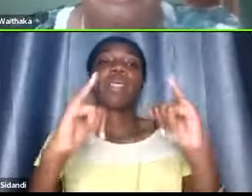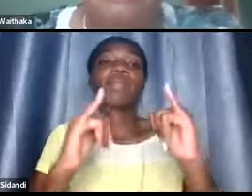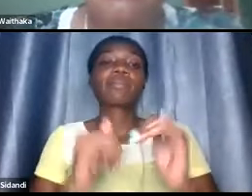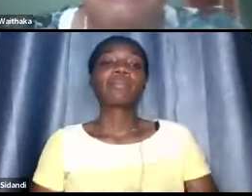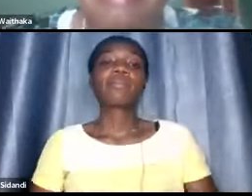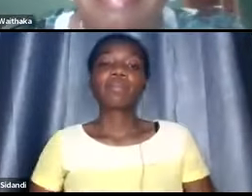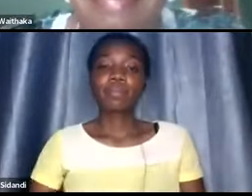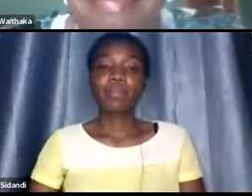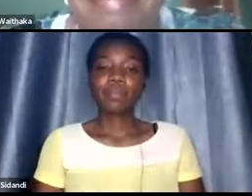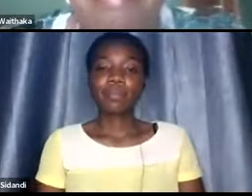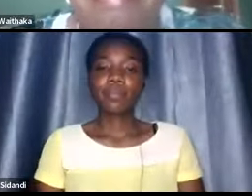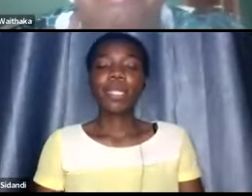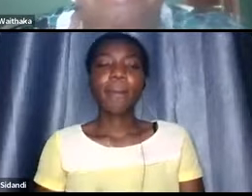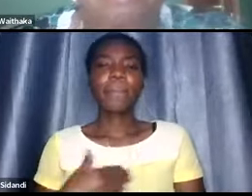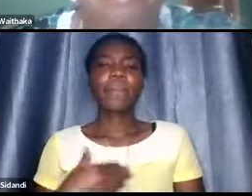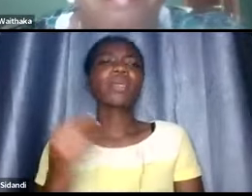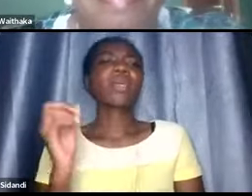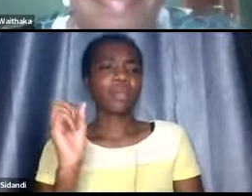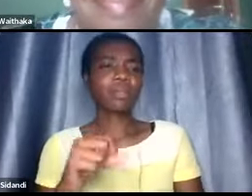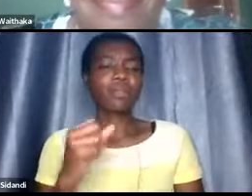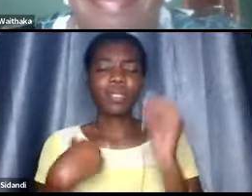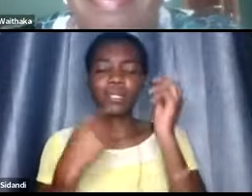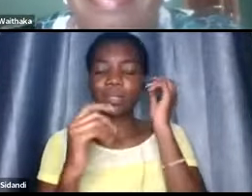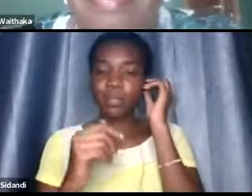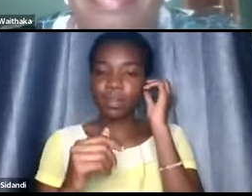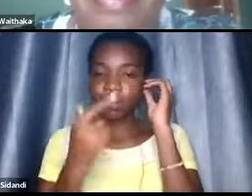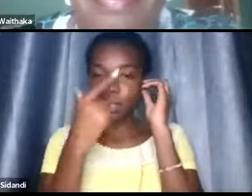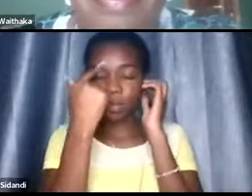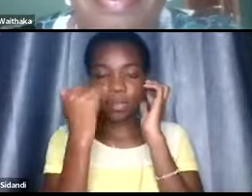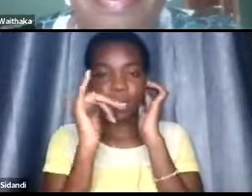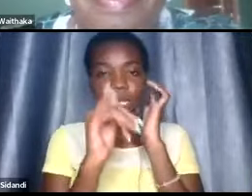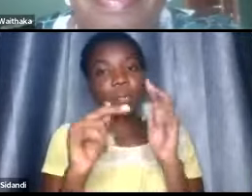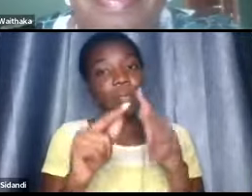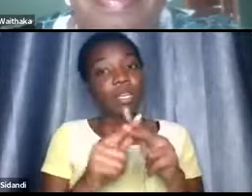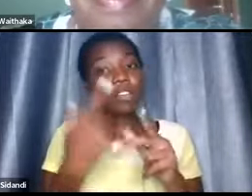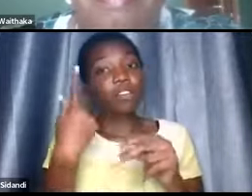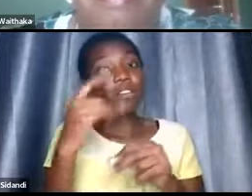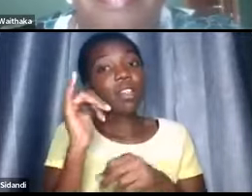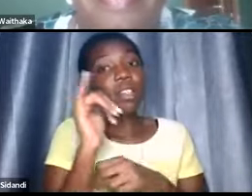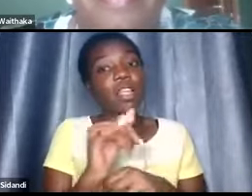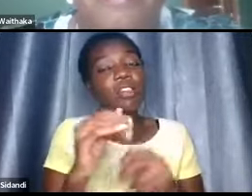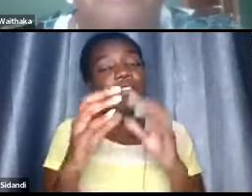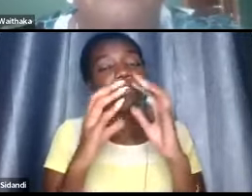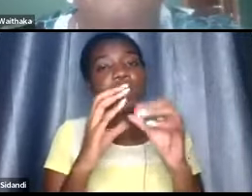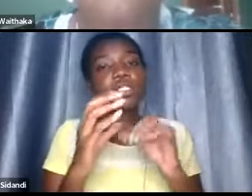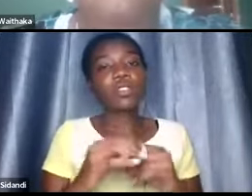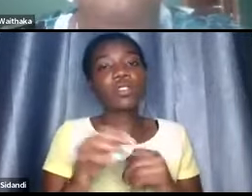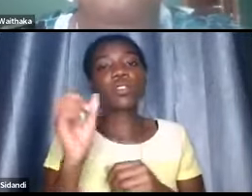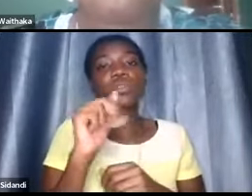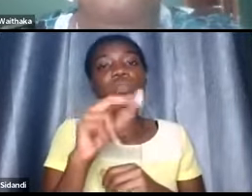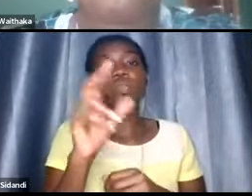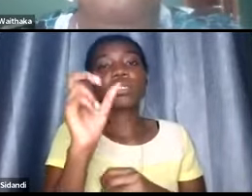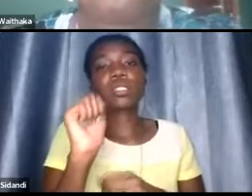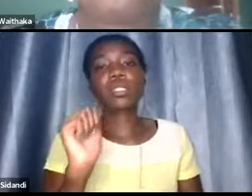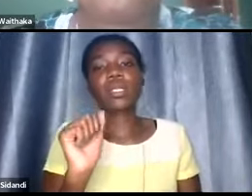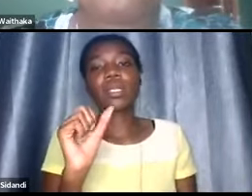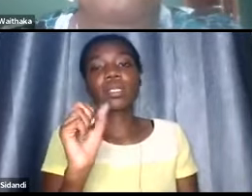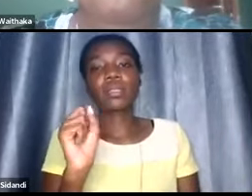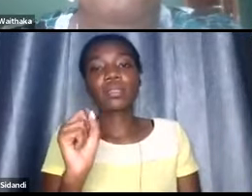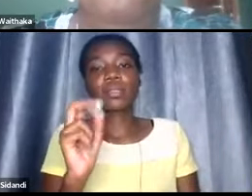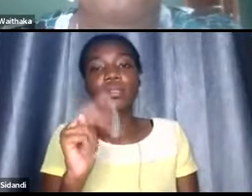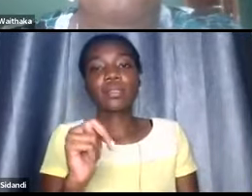I agree. And I think this is the beginning of such conversations. Susan Daria, as we read